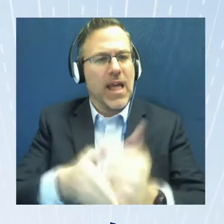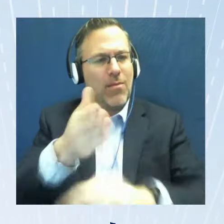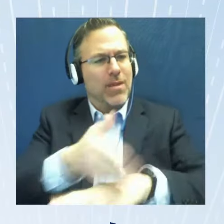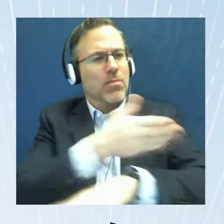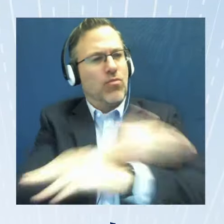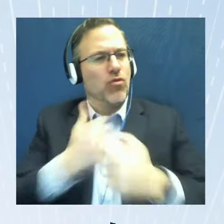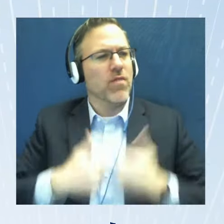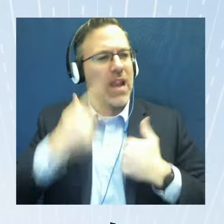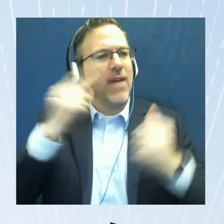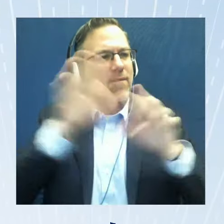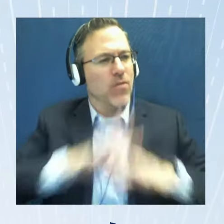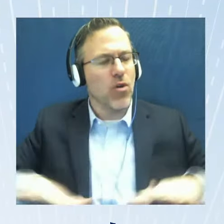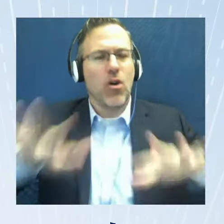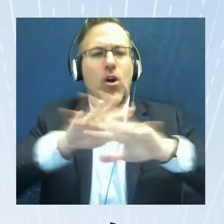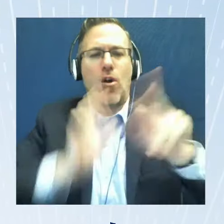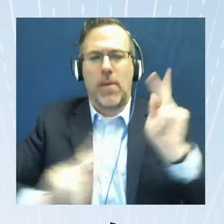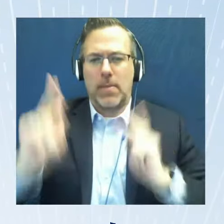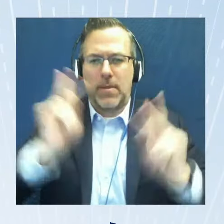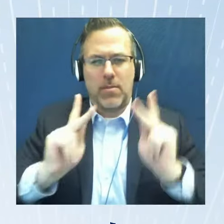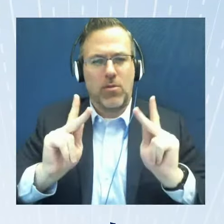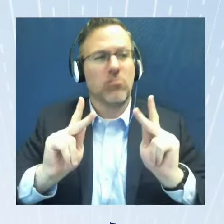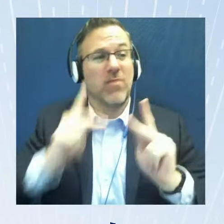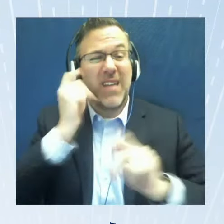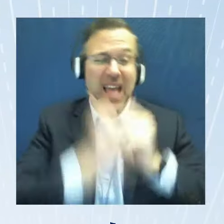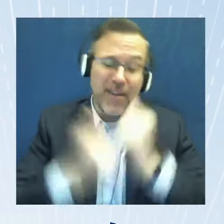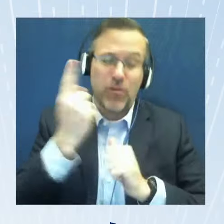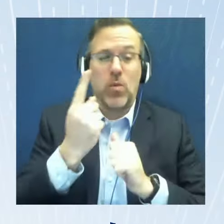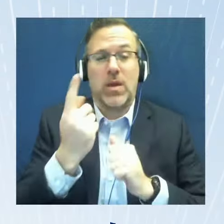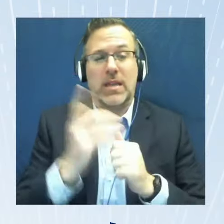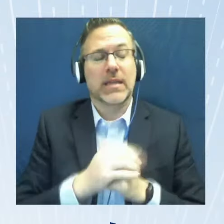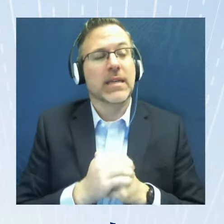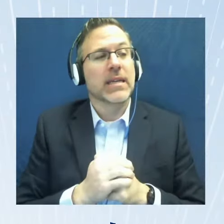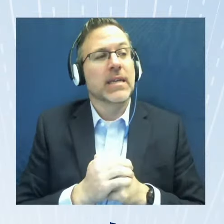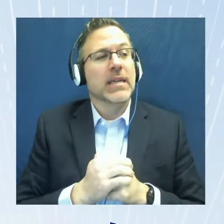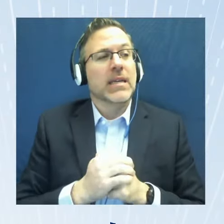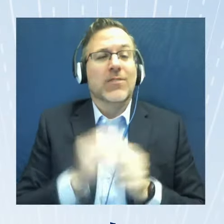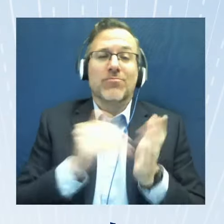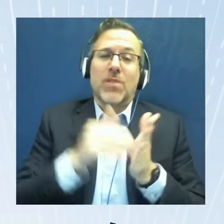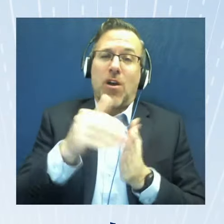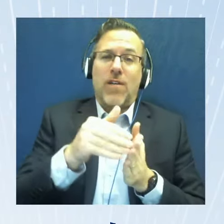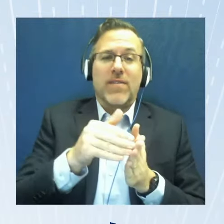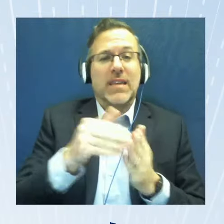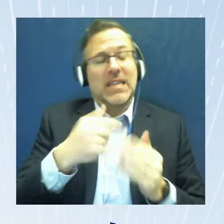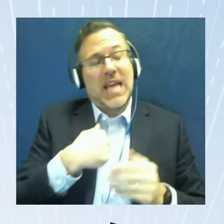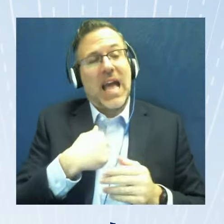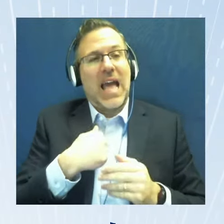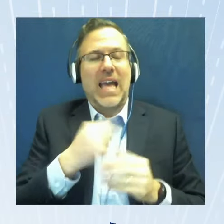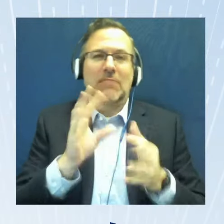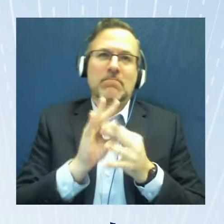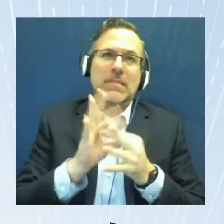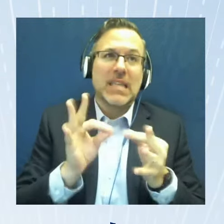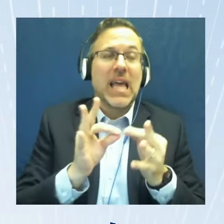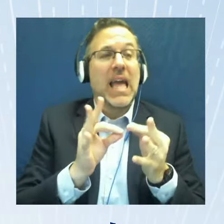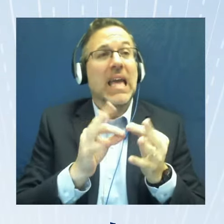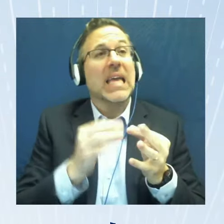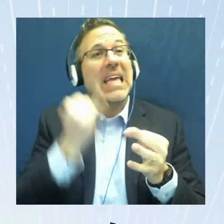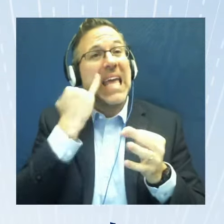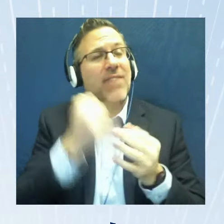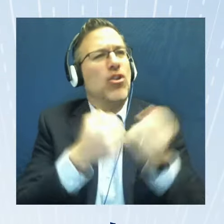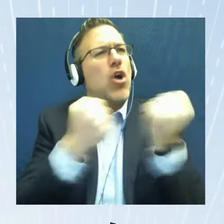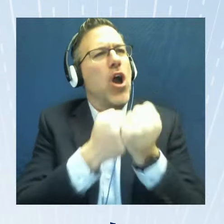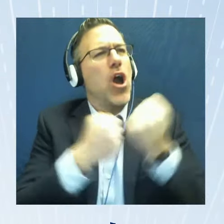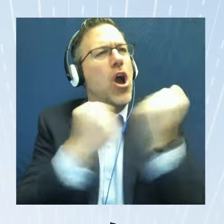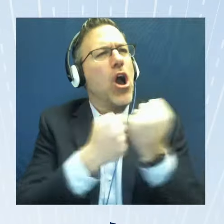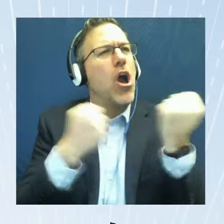democracy deliver for everyone. I often tell people that activism without action is just a conversation. We